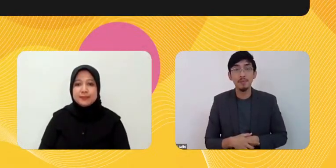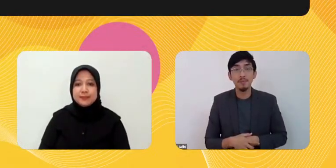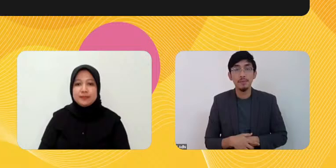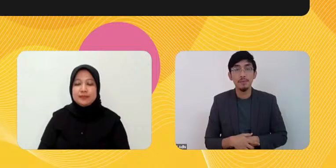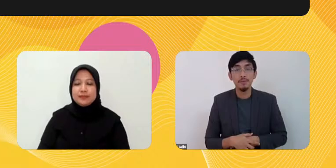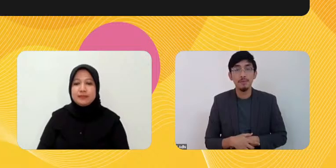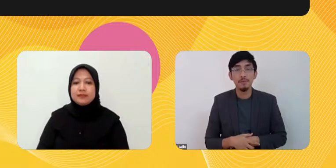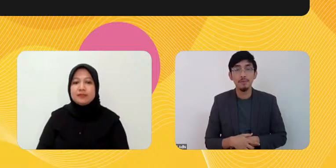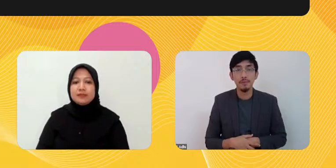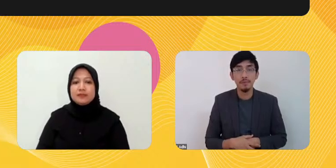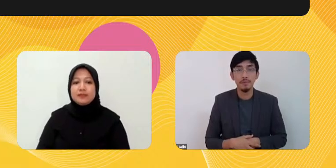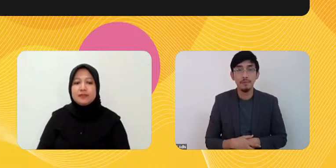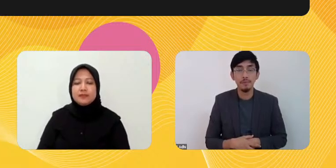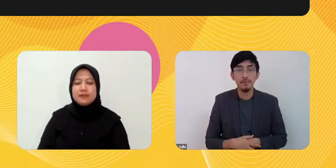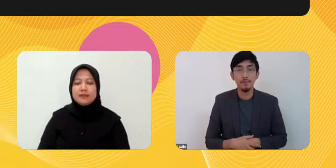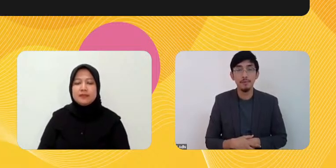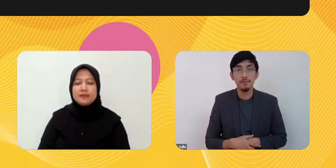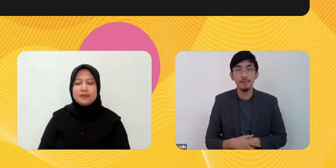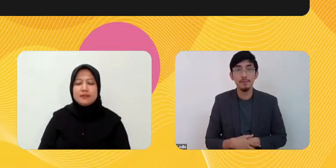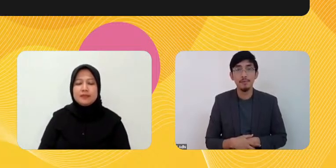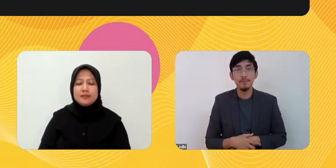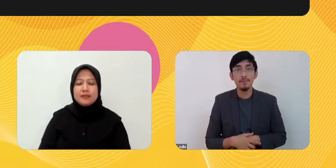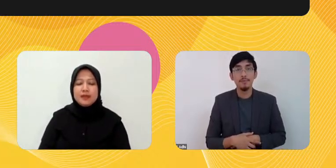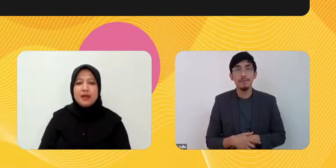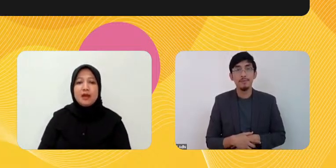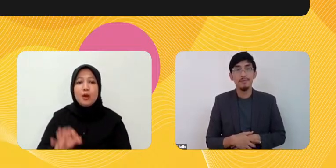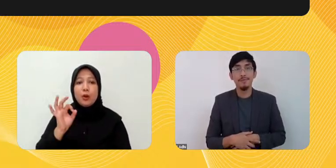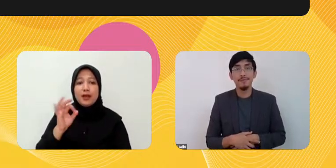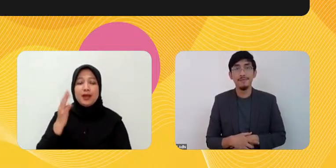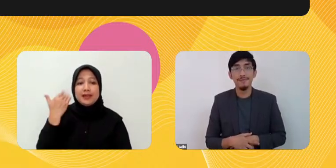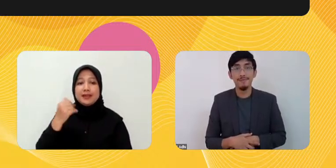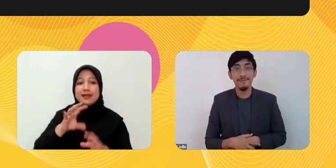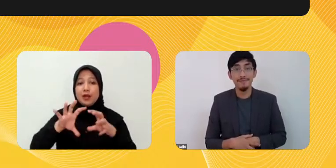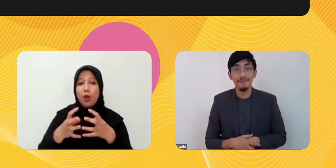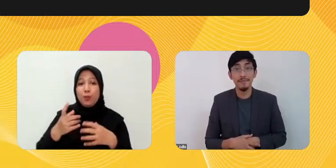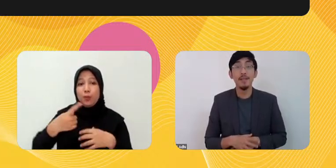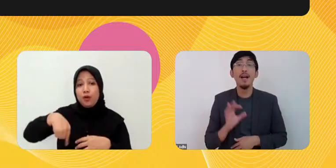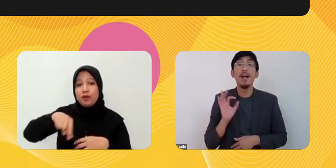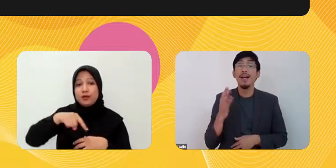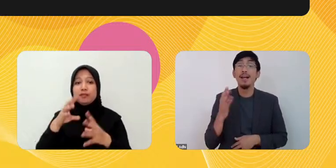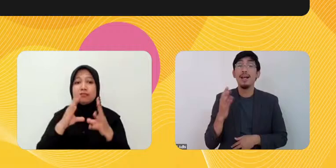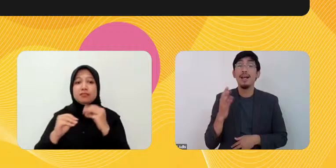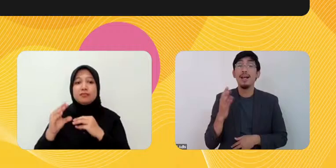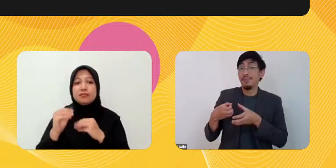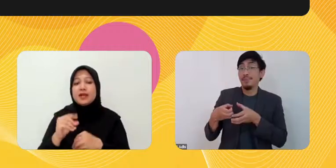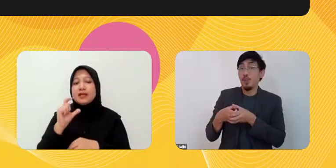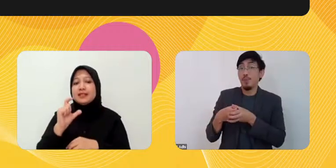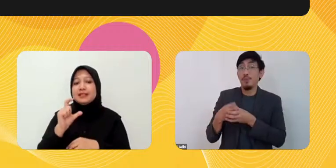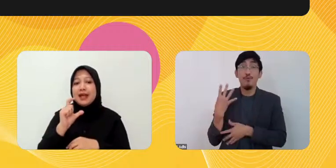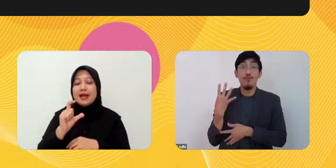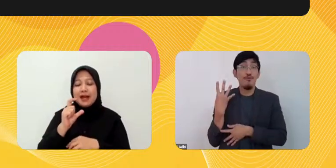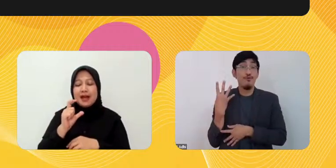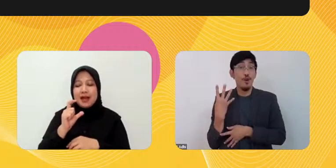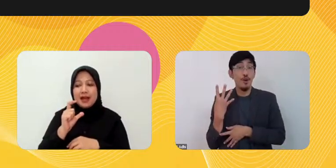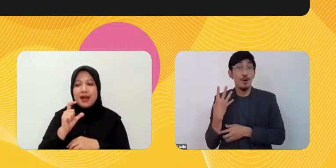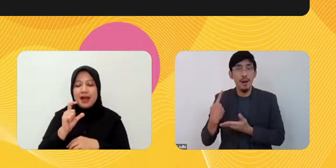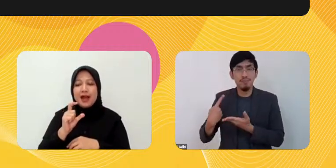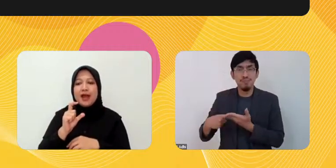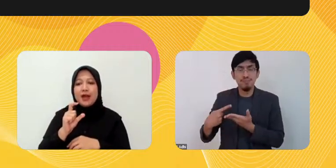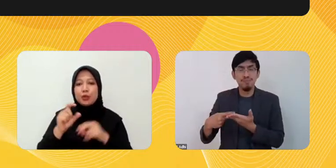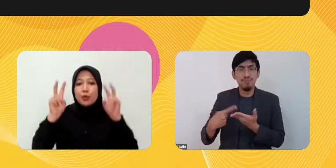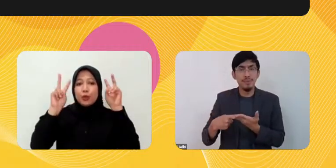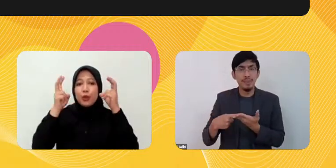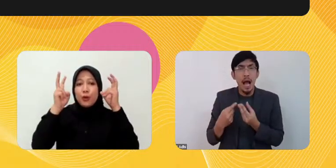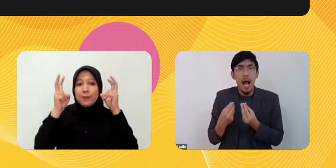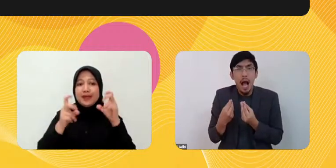So from our group, we talked about how can we make SRH topics be more relevant to the